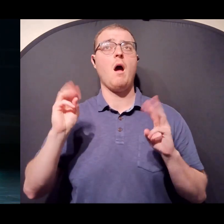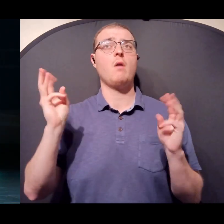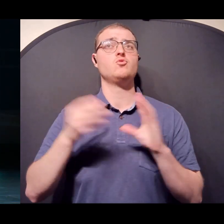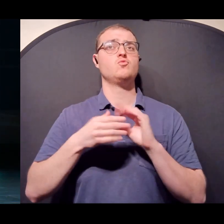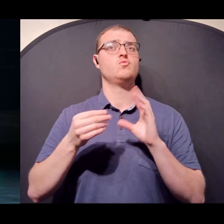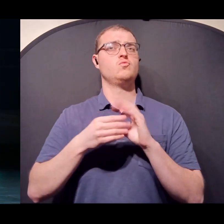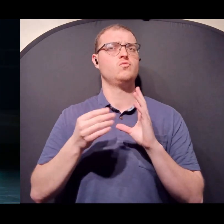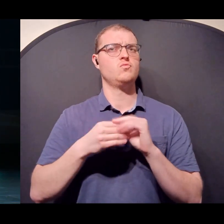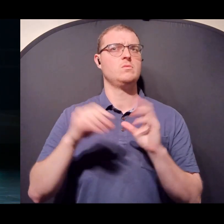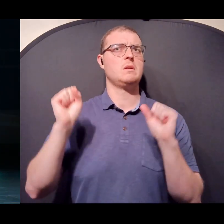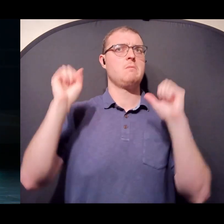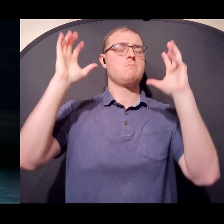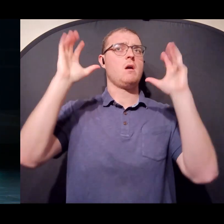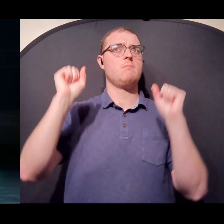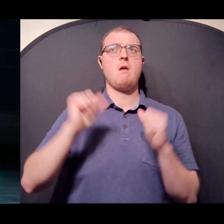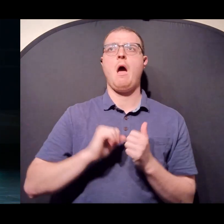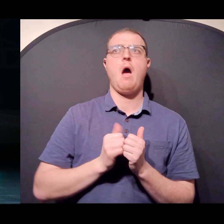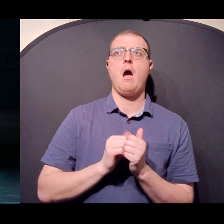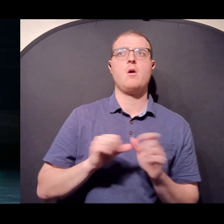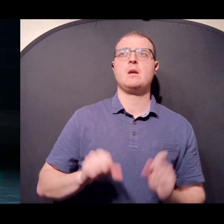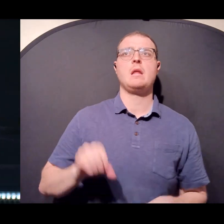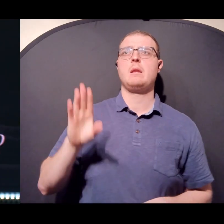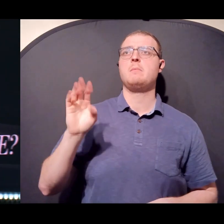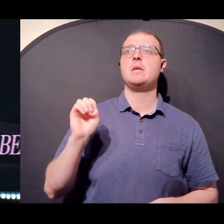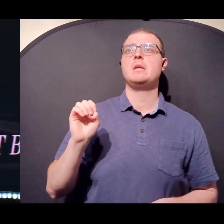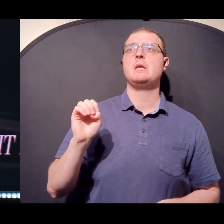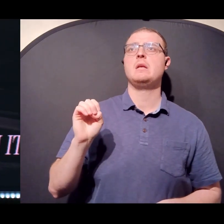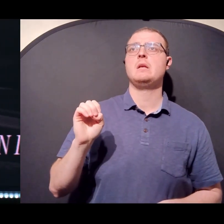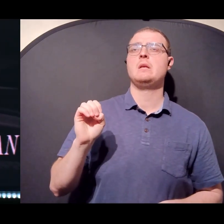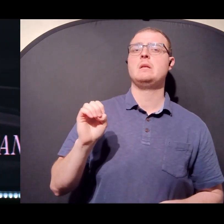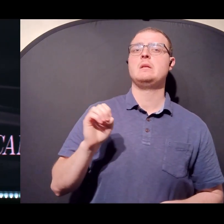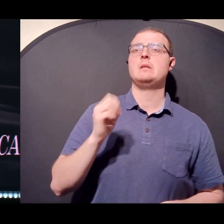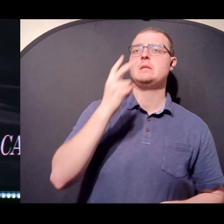sounds incredible. How can it be?